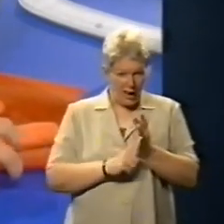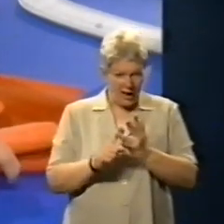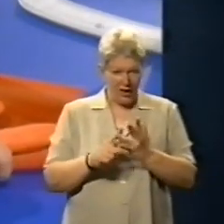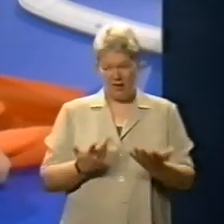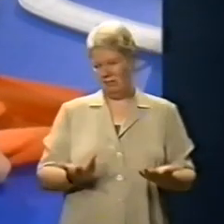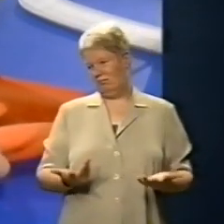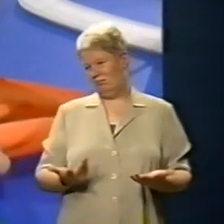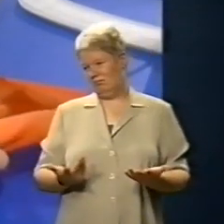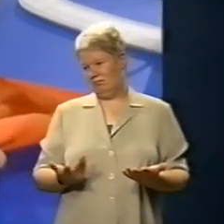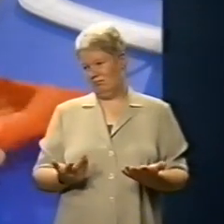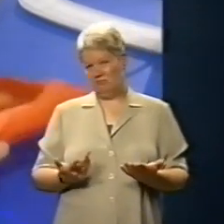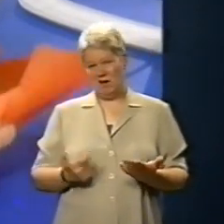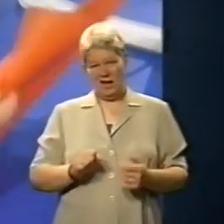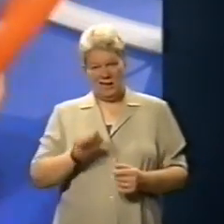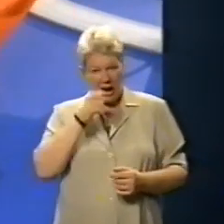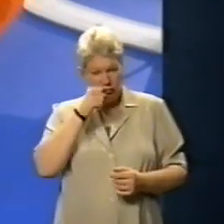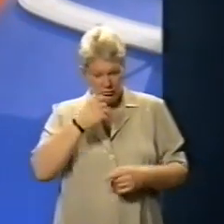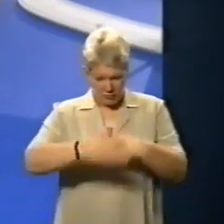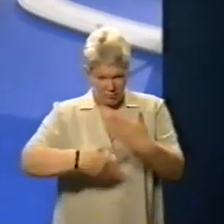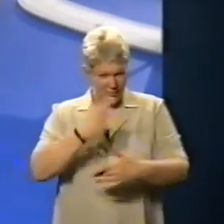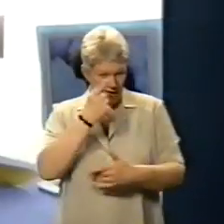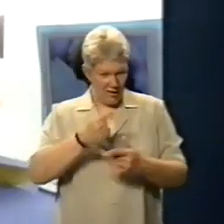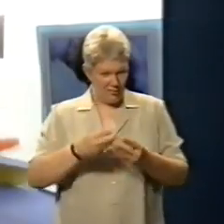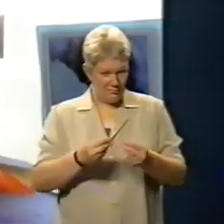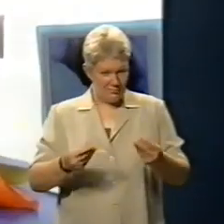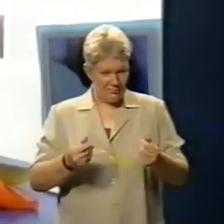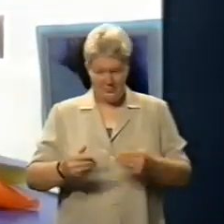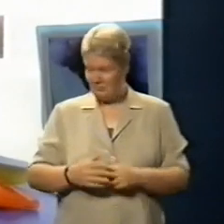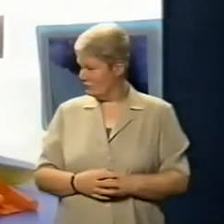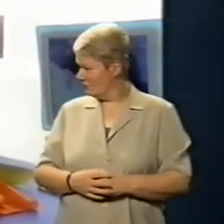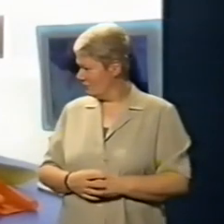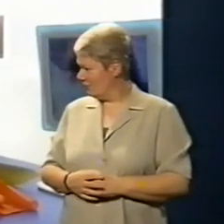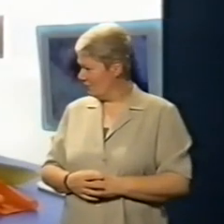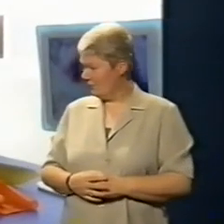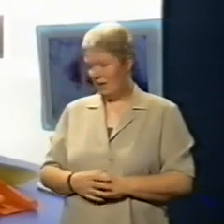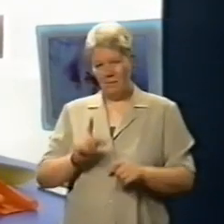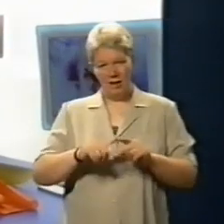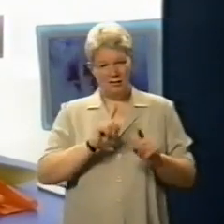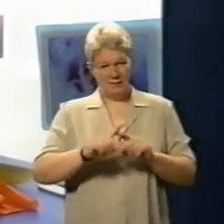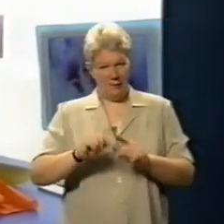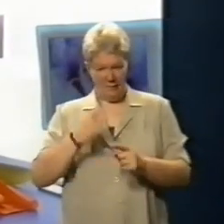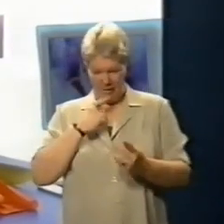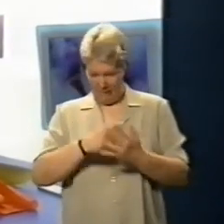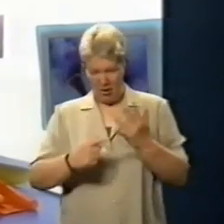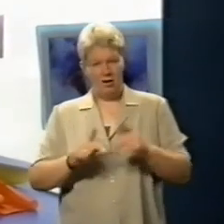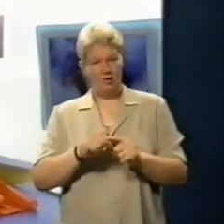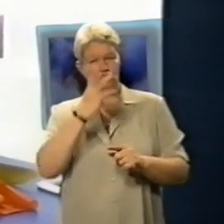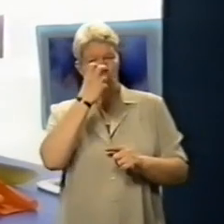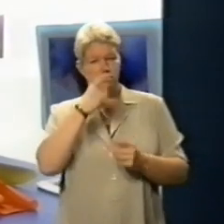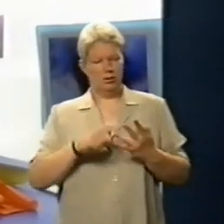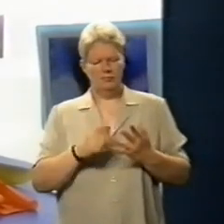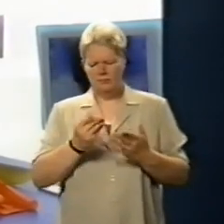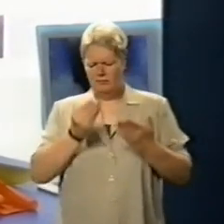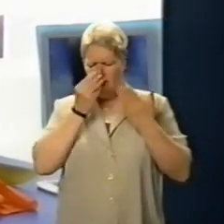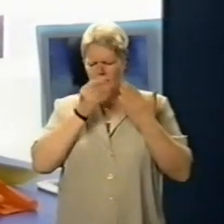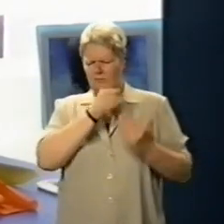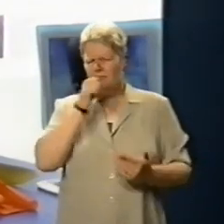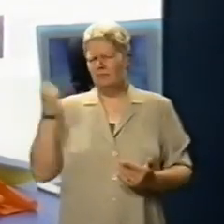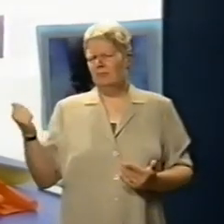savoury dishes, I suppose, carrots, and then there's the strawberry, which really does smell lovely.